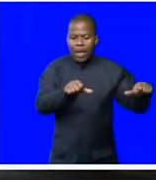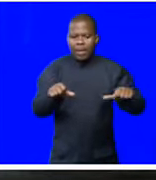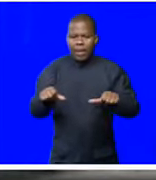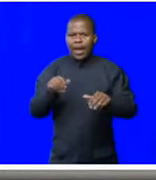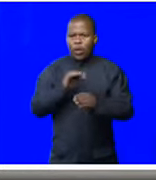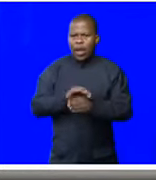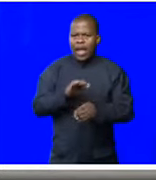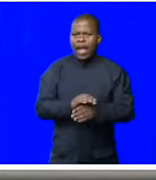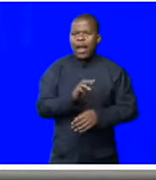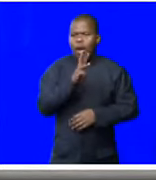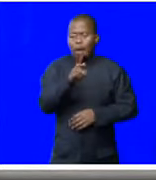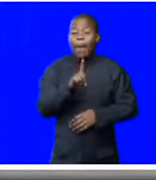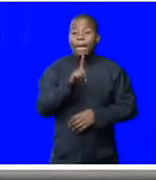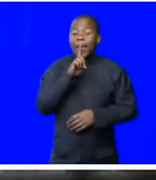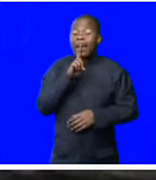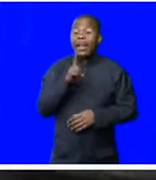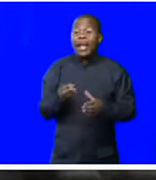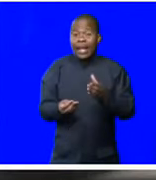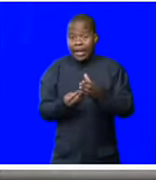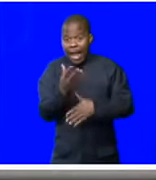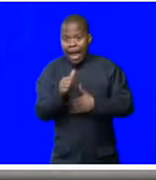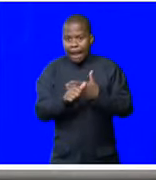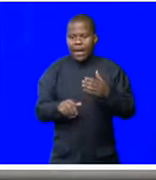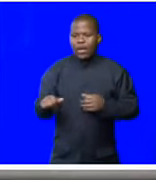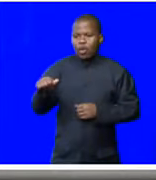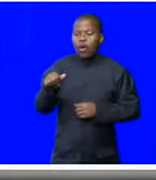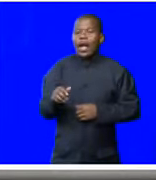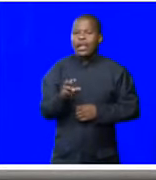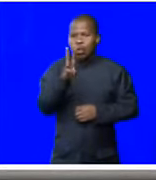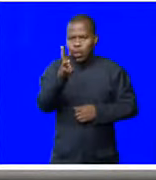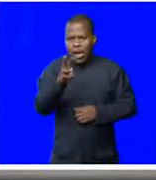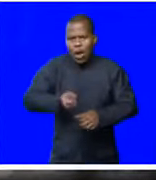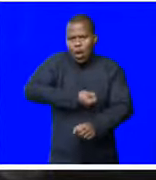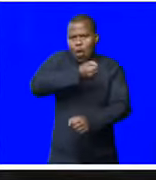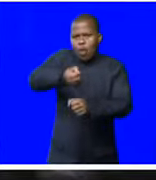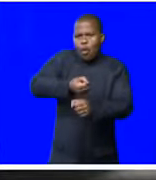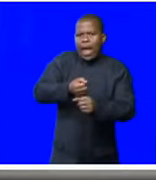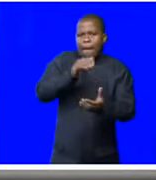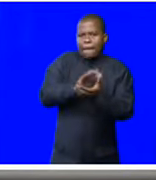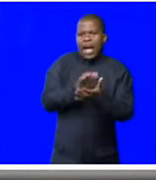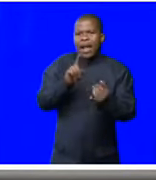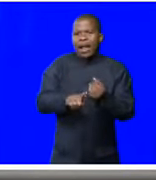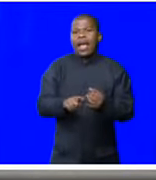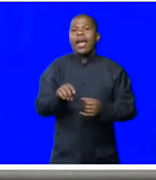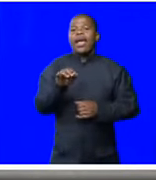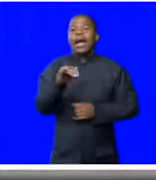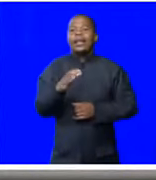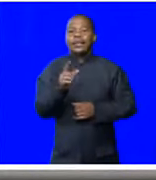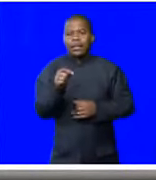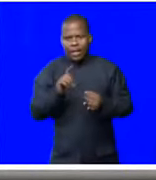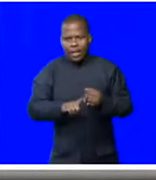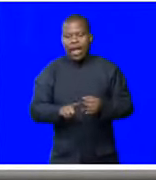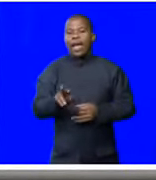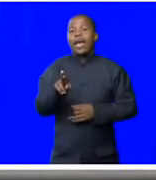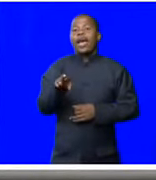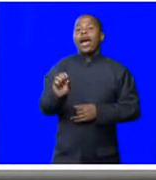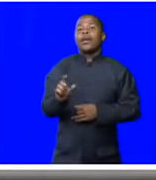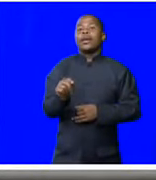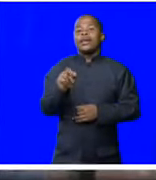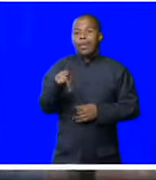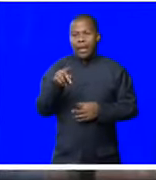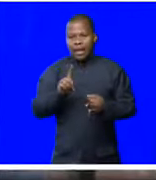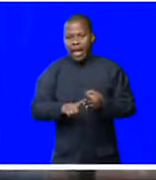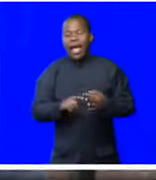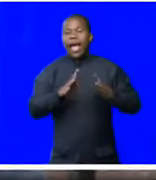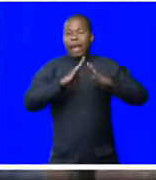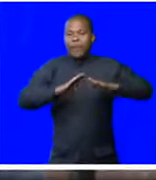babocwephesha lapha labaphethe bongcondo mshini la baka RSTP nabaka ICT nabaka finance nemaphoyisa